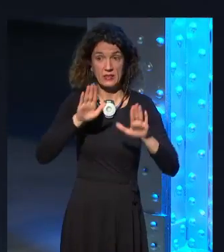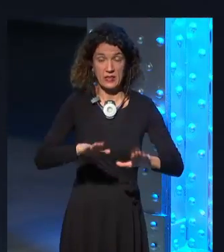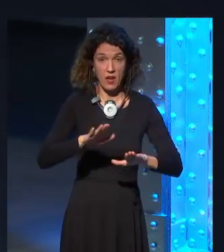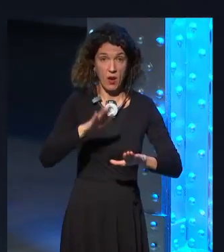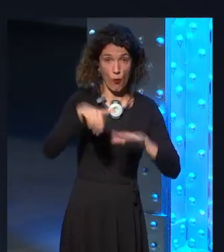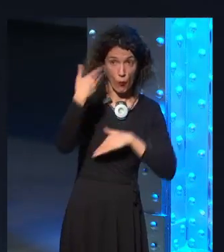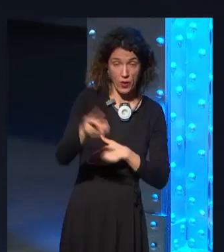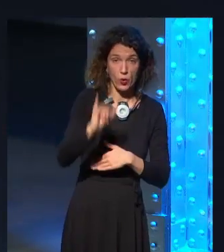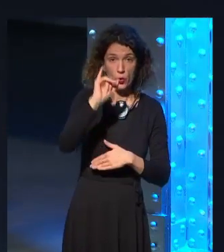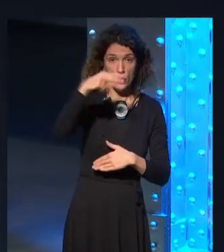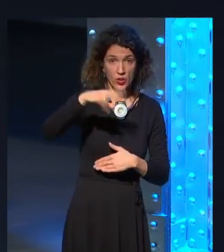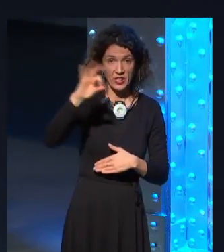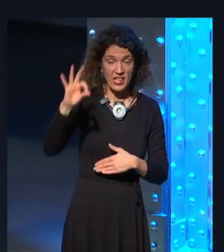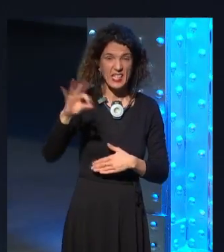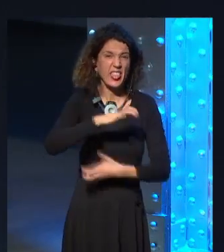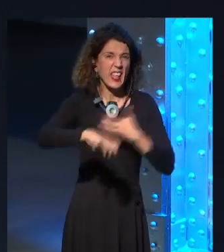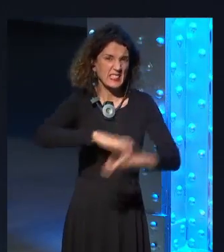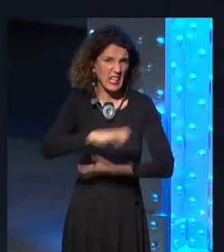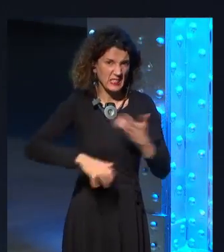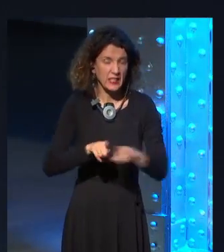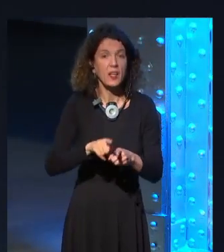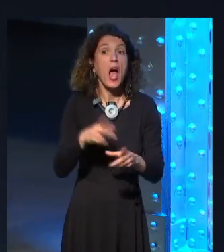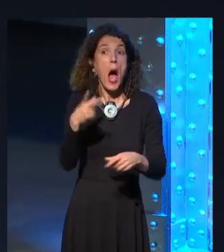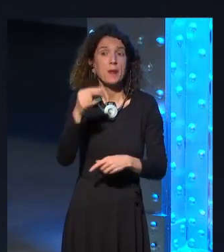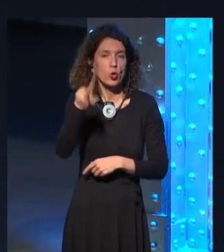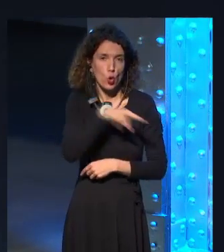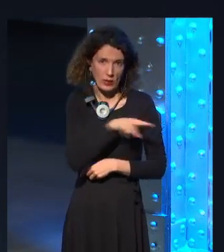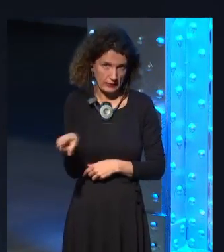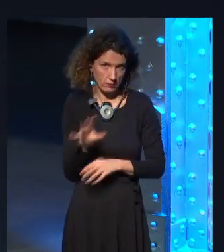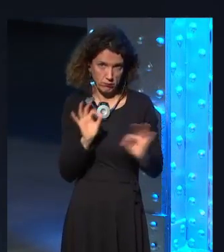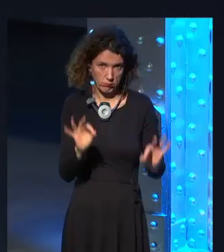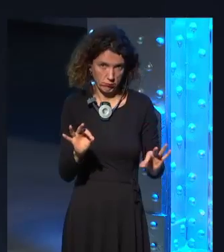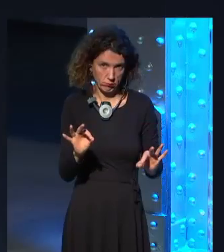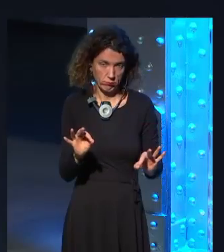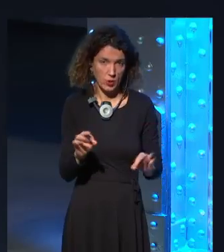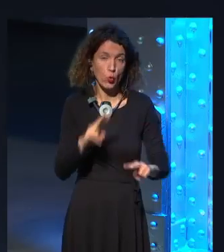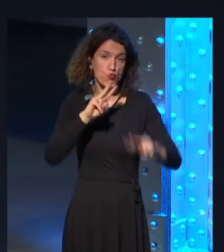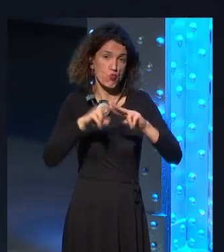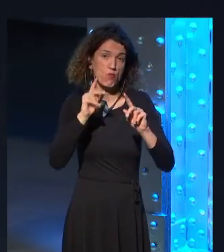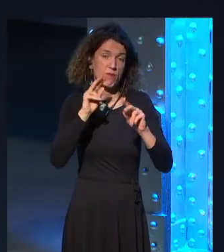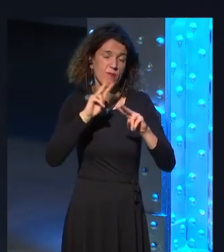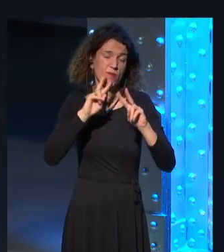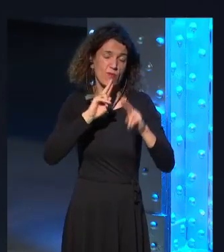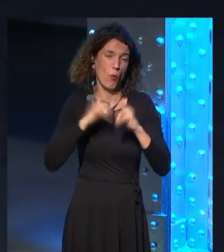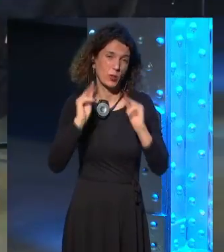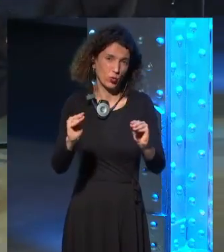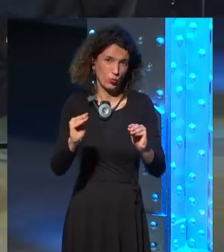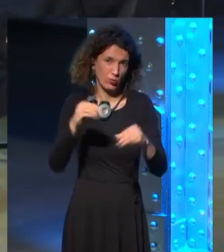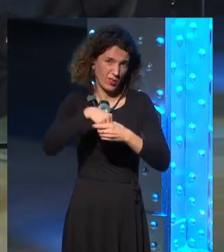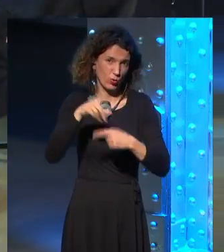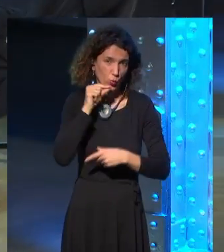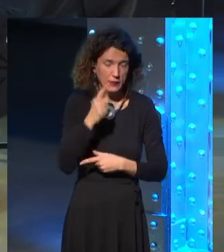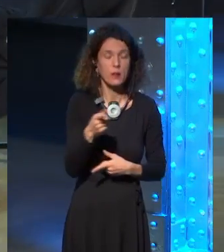I'm going to take the time to make the question that Inés de Sastre